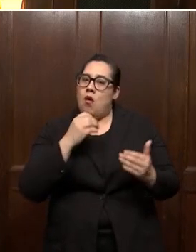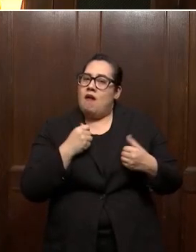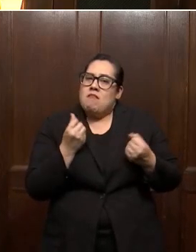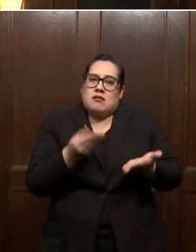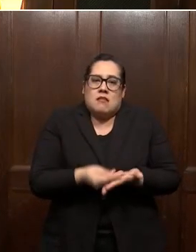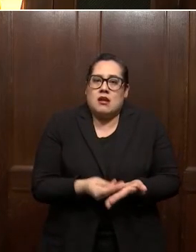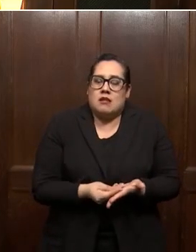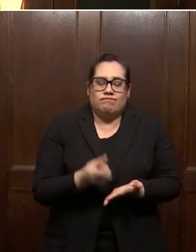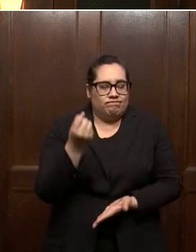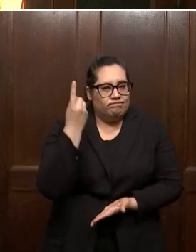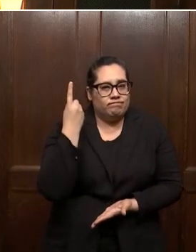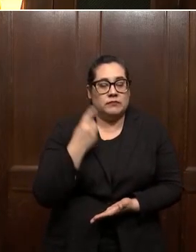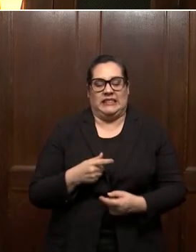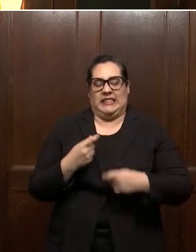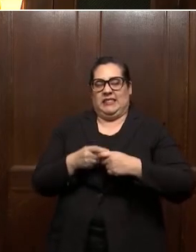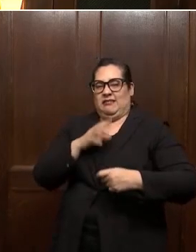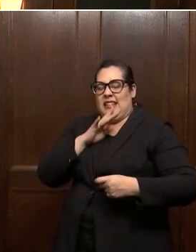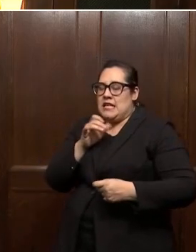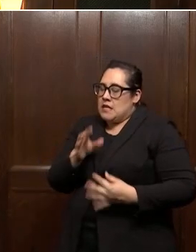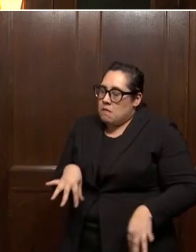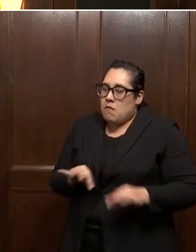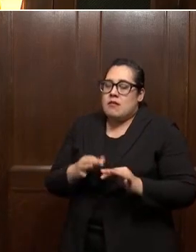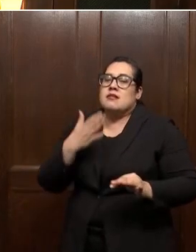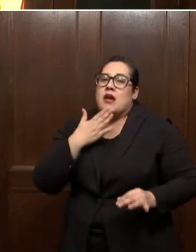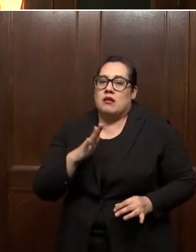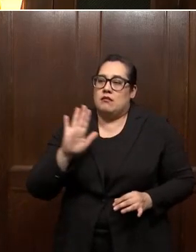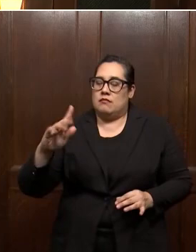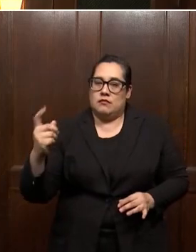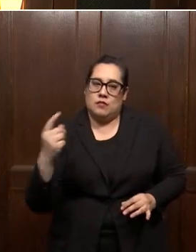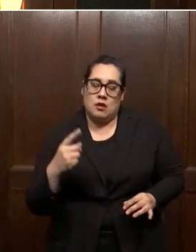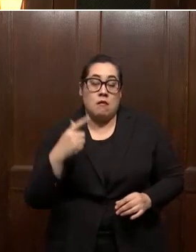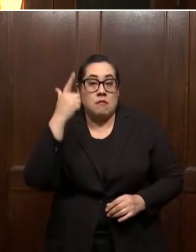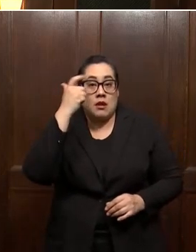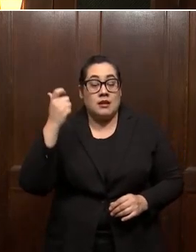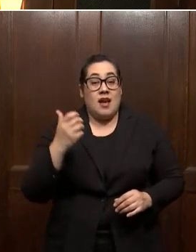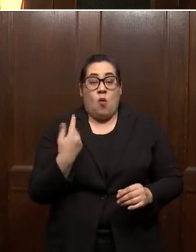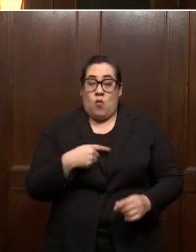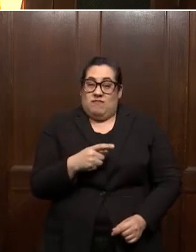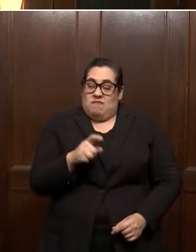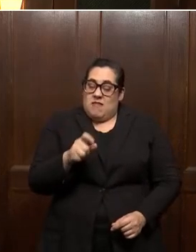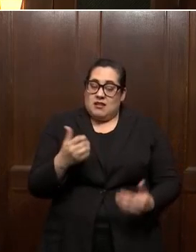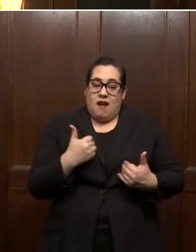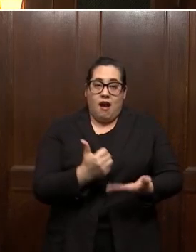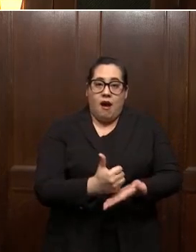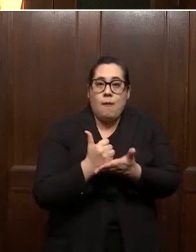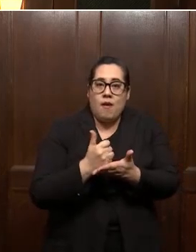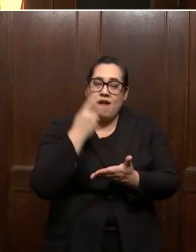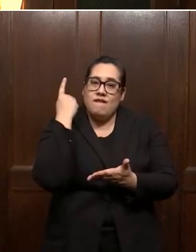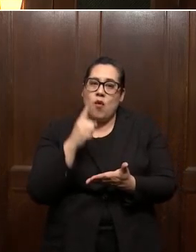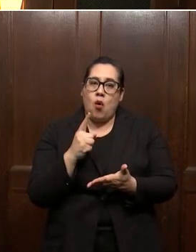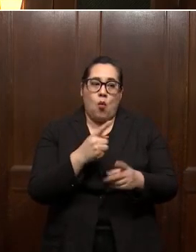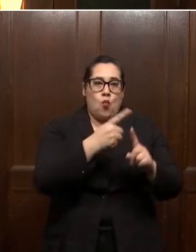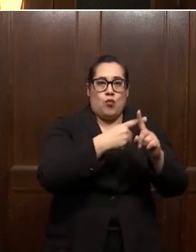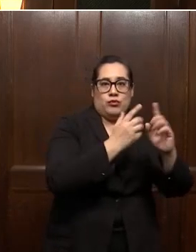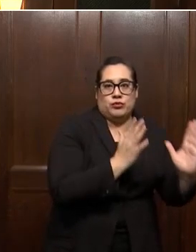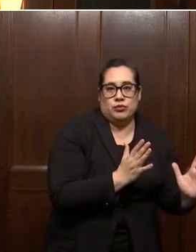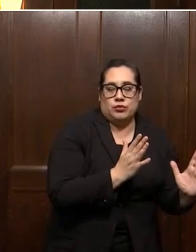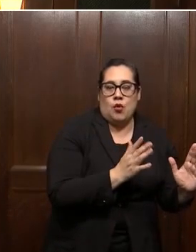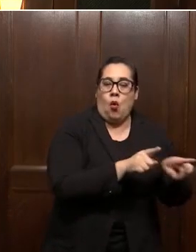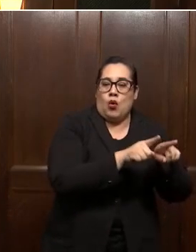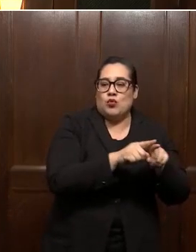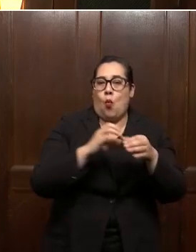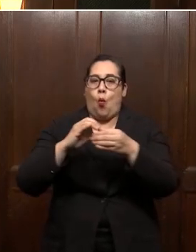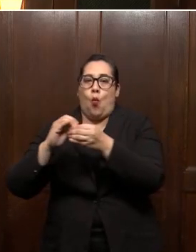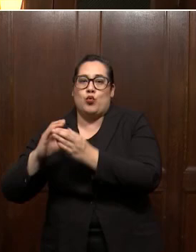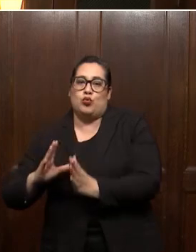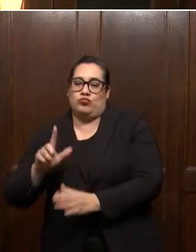much money. Este es muy importante y gracias por esta pregunta, porque necesitamos ayuda por los inquilinos y los